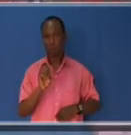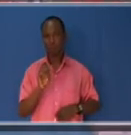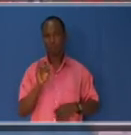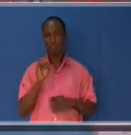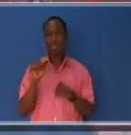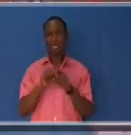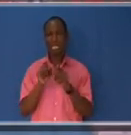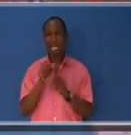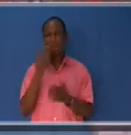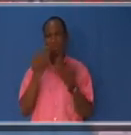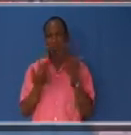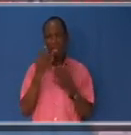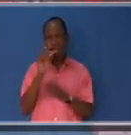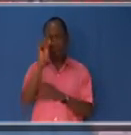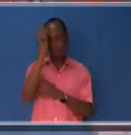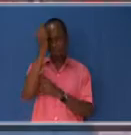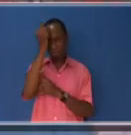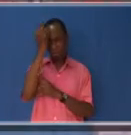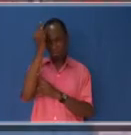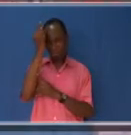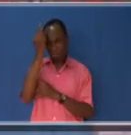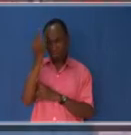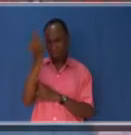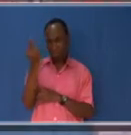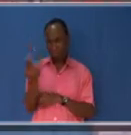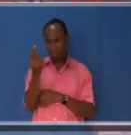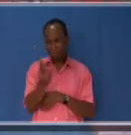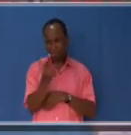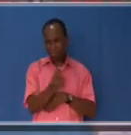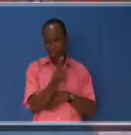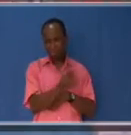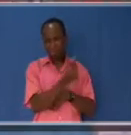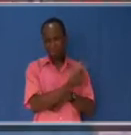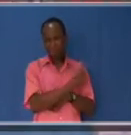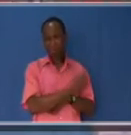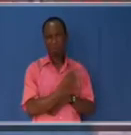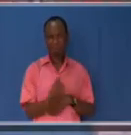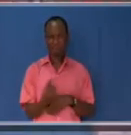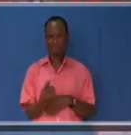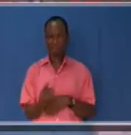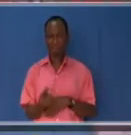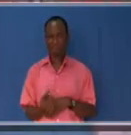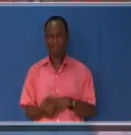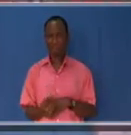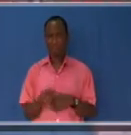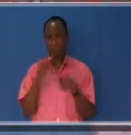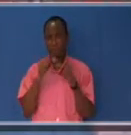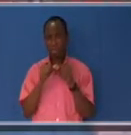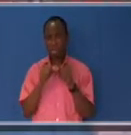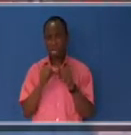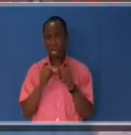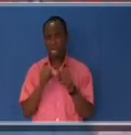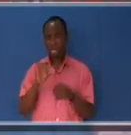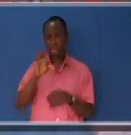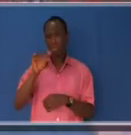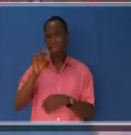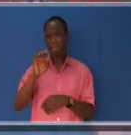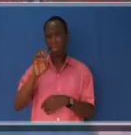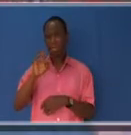ye odifu. The Holy Spirit is sometimes spoken of by certain religious